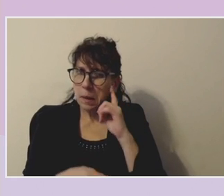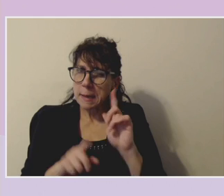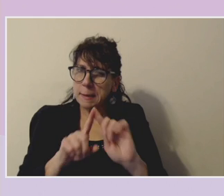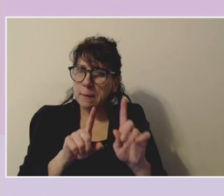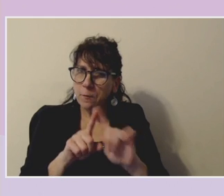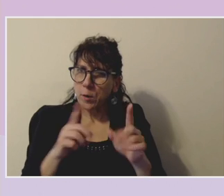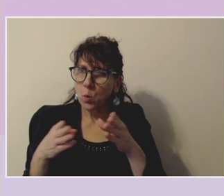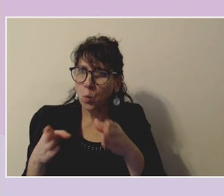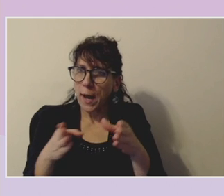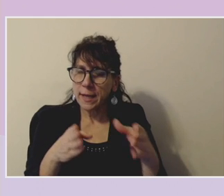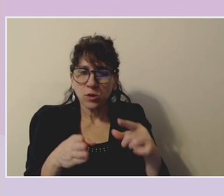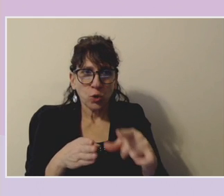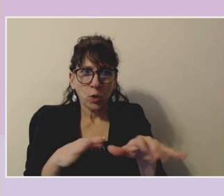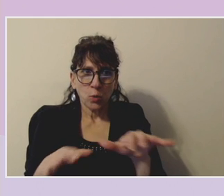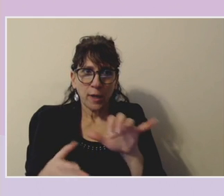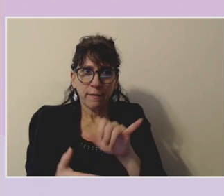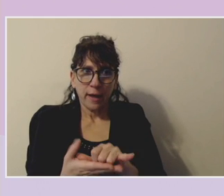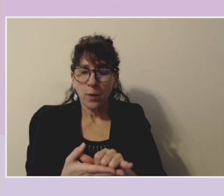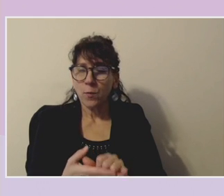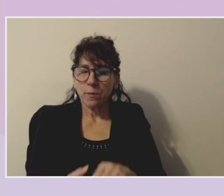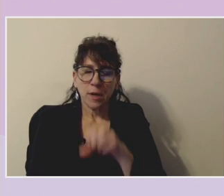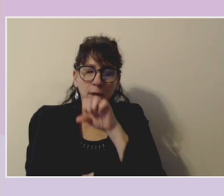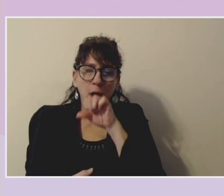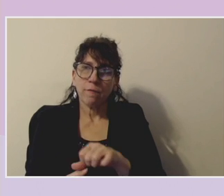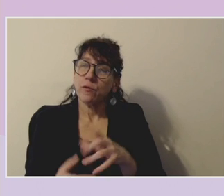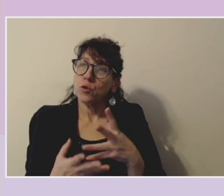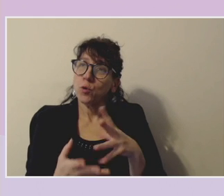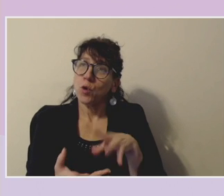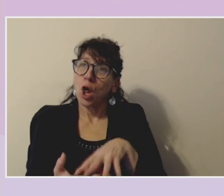all are going about that, and would love to hear more about that.